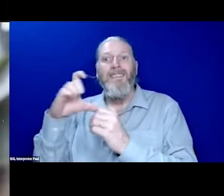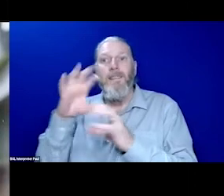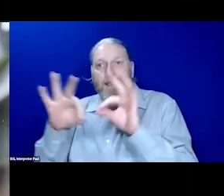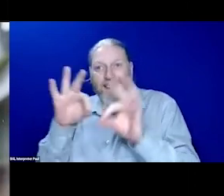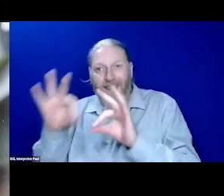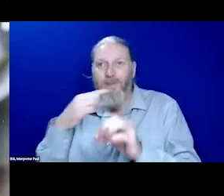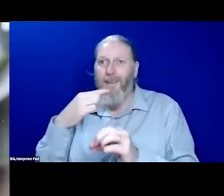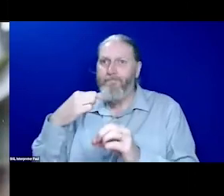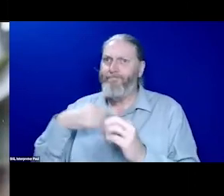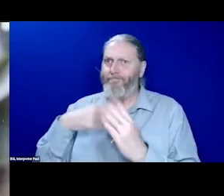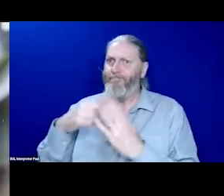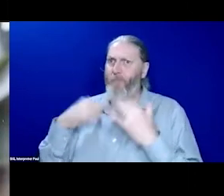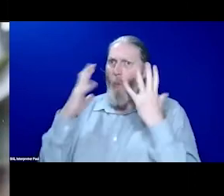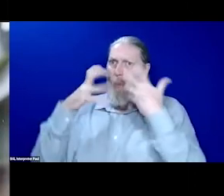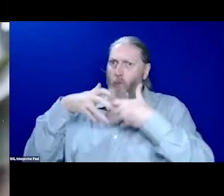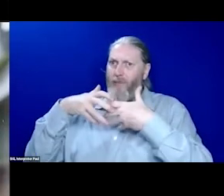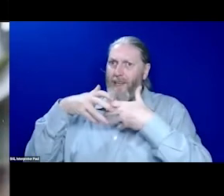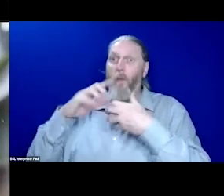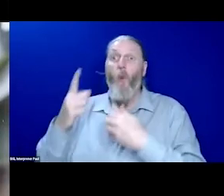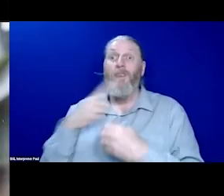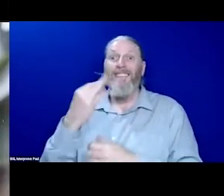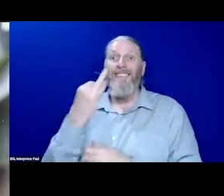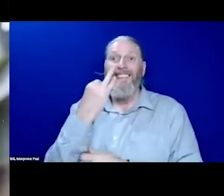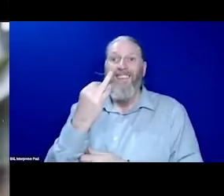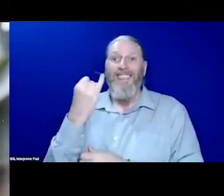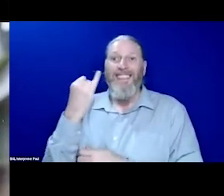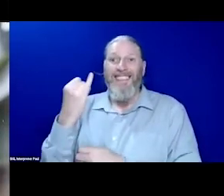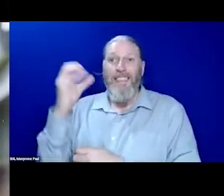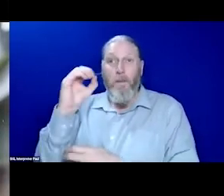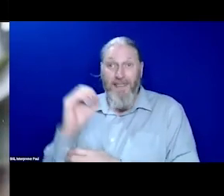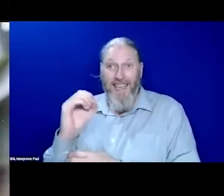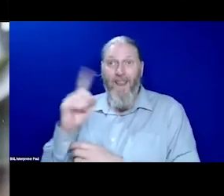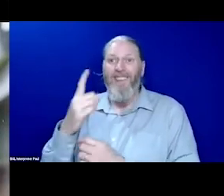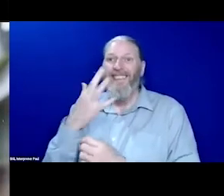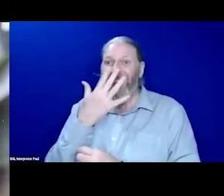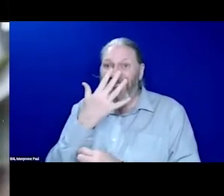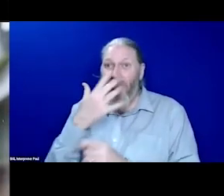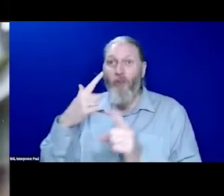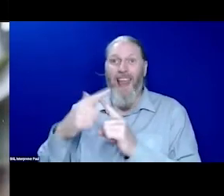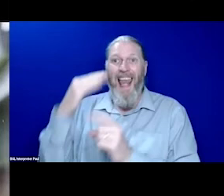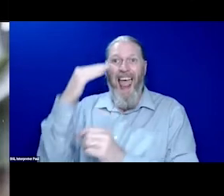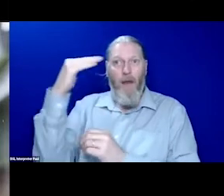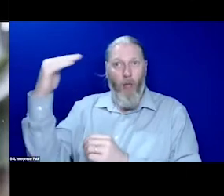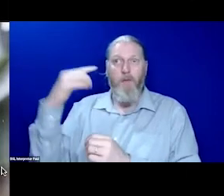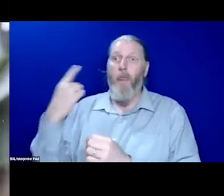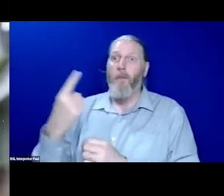of teenagers and emerging adults last year around the world were very or extremely worried.